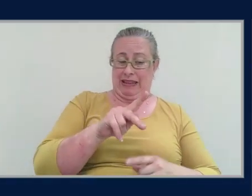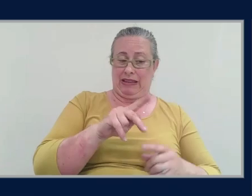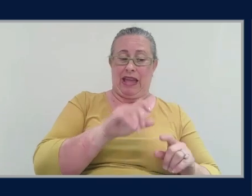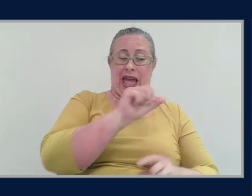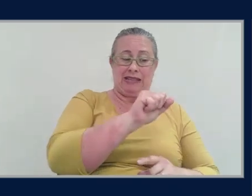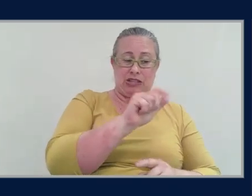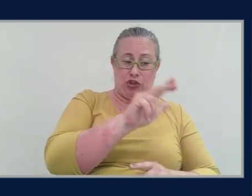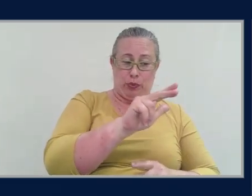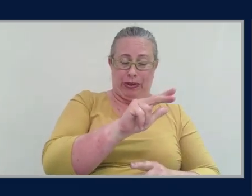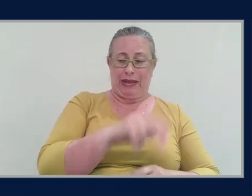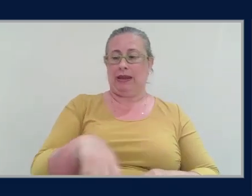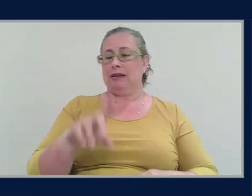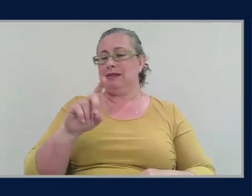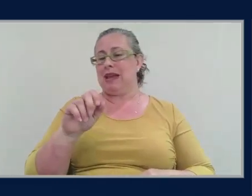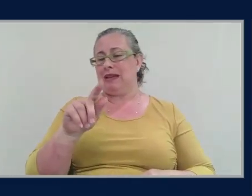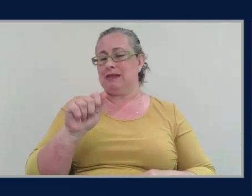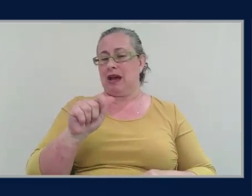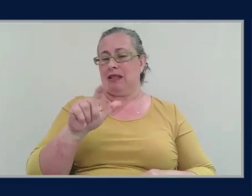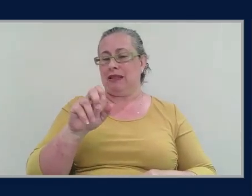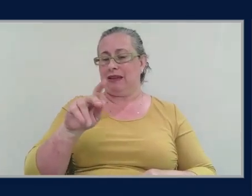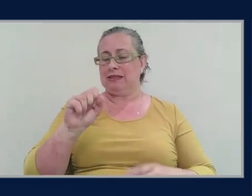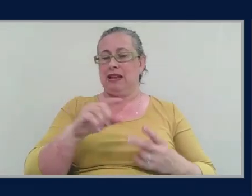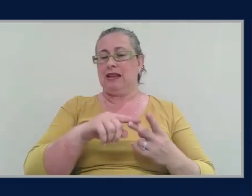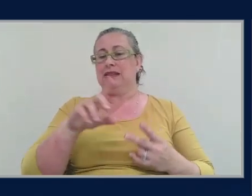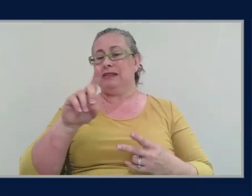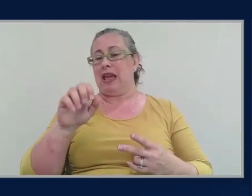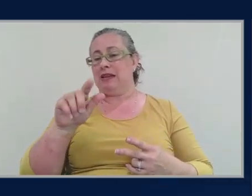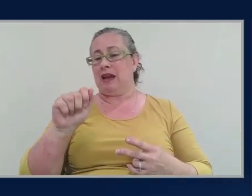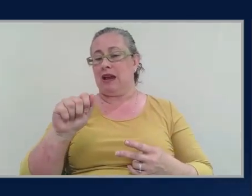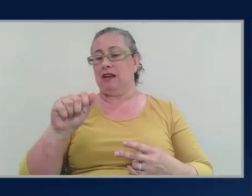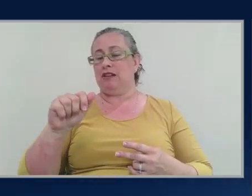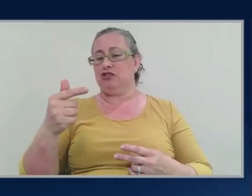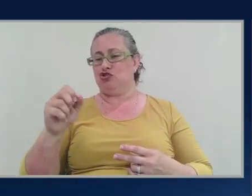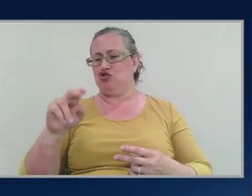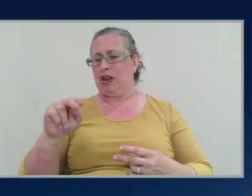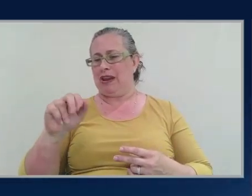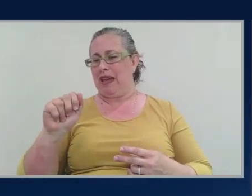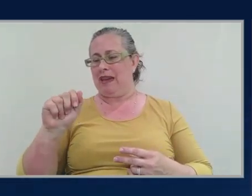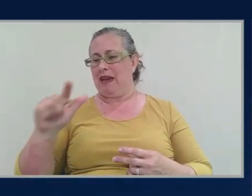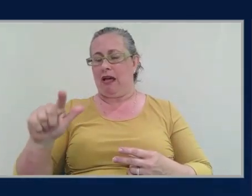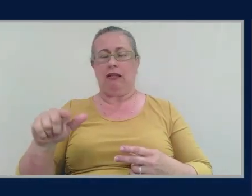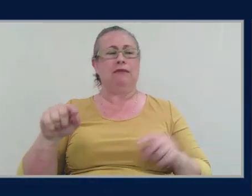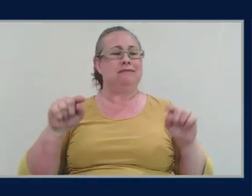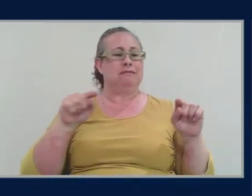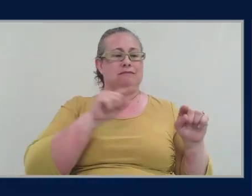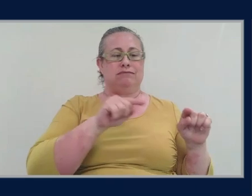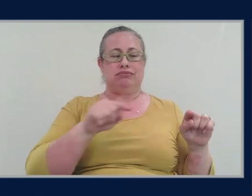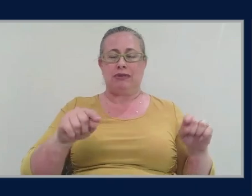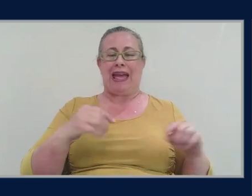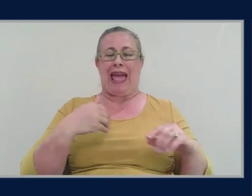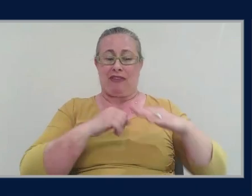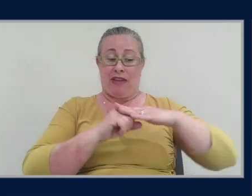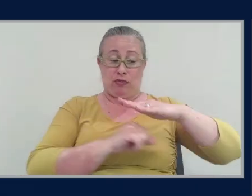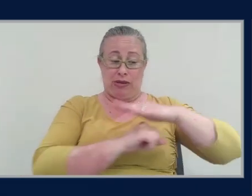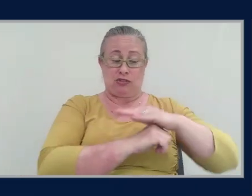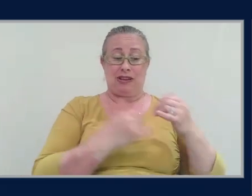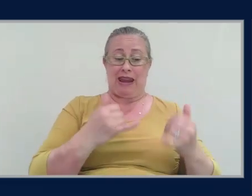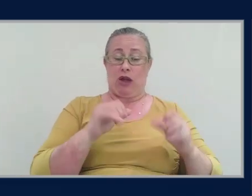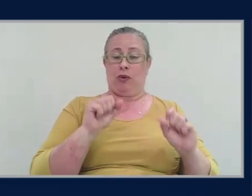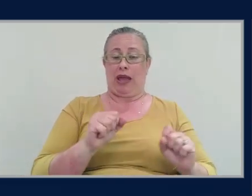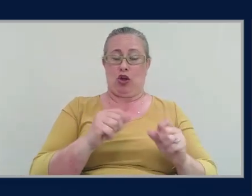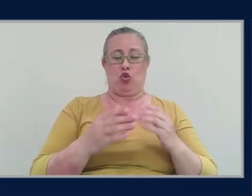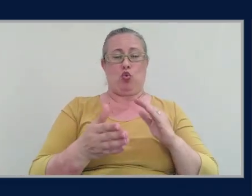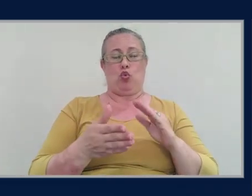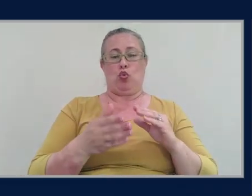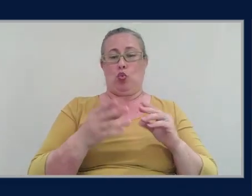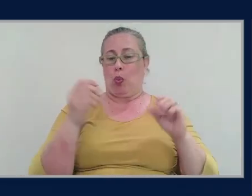and data lakes and Gen AI/ML is, because you build a modern data foundation, and now you can quickly iterate around that.